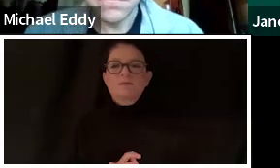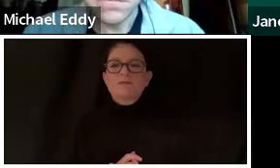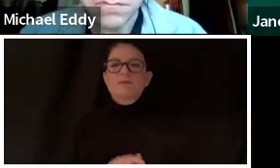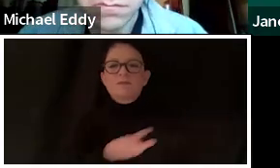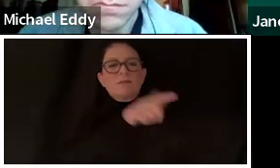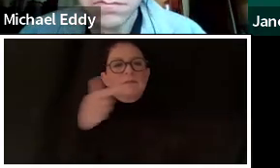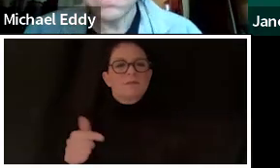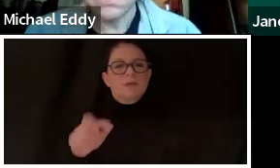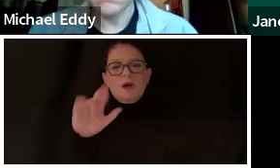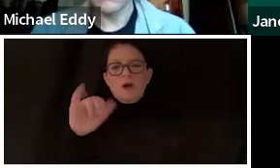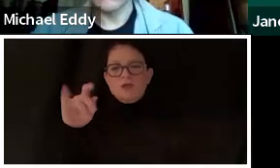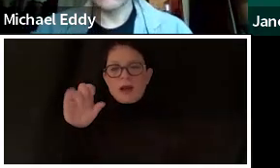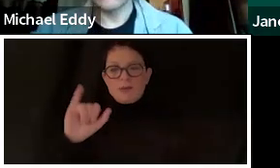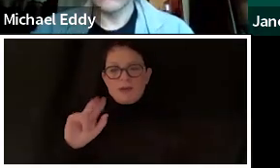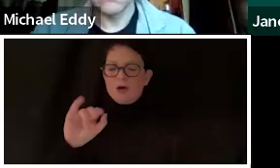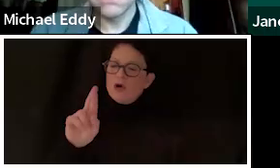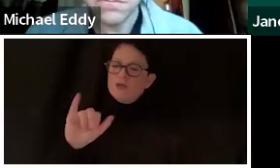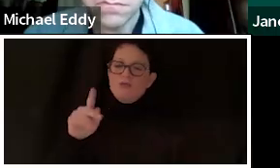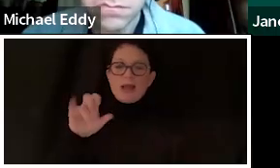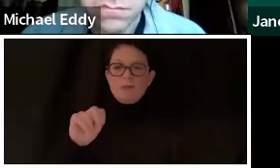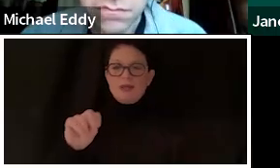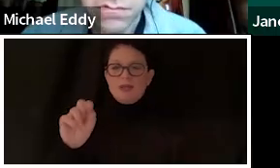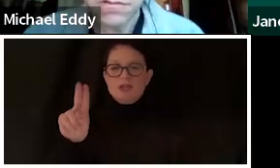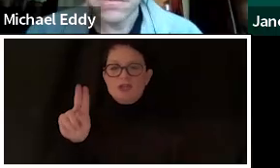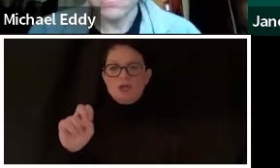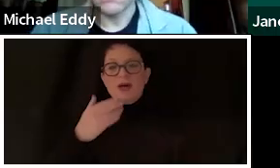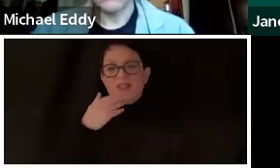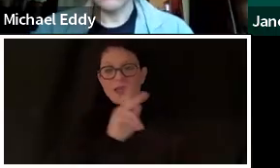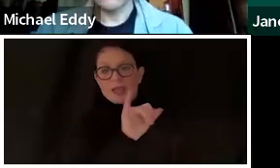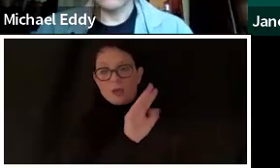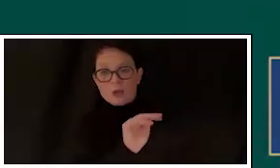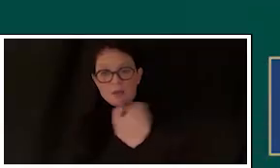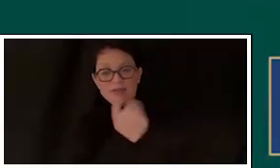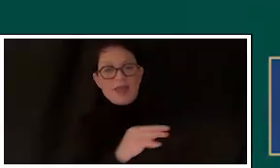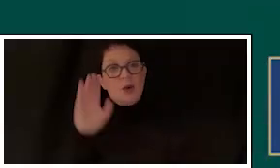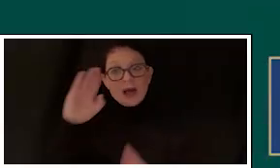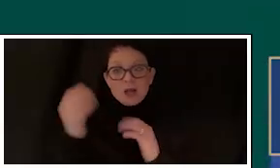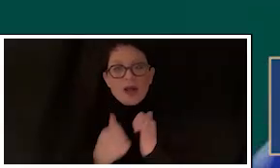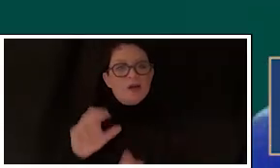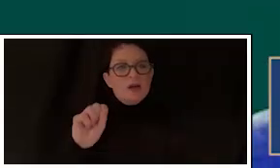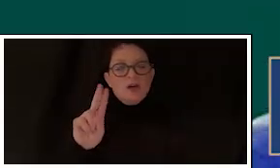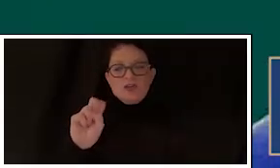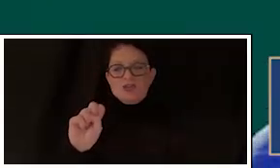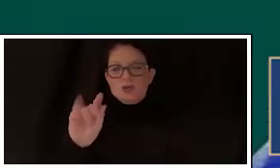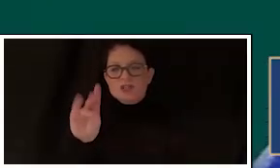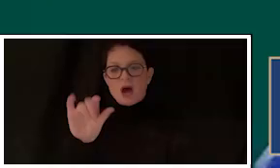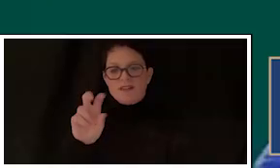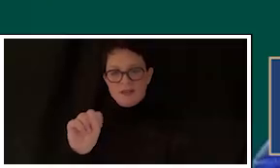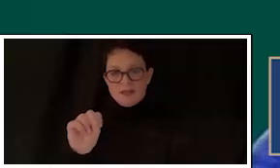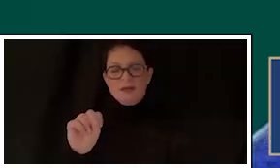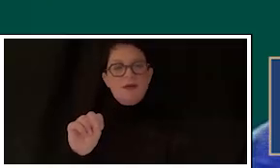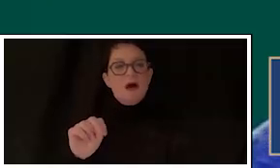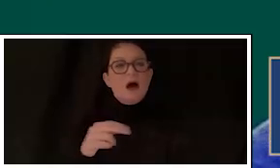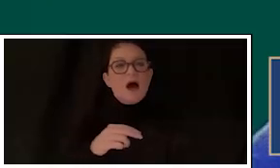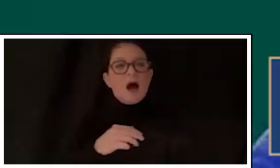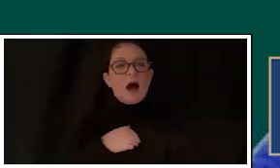Handing it over to Ripon. I think I'm handing it over to Sue. Thanks, Kim. Hi, everyone. My name is Sue Donovan, and I'm